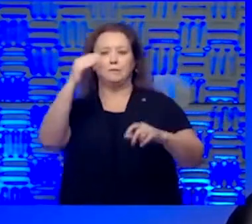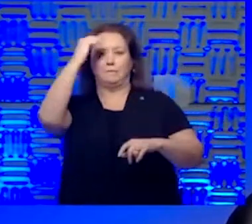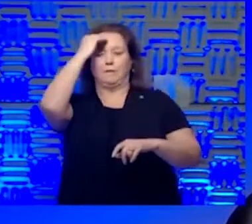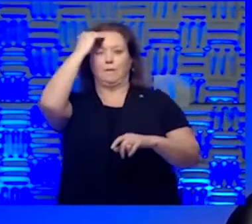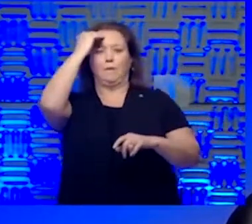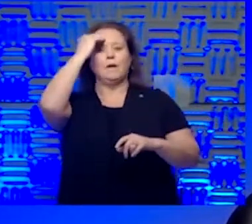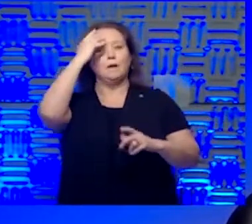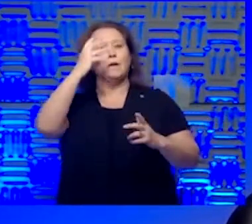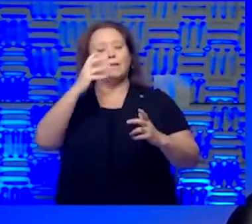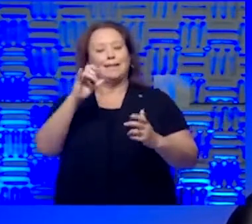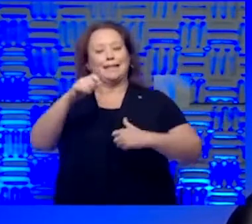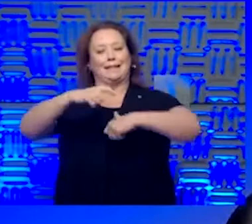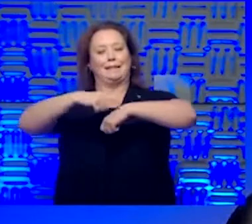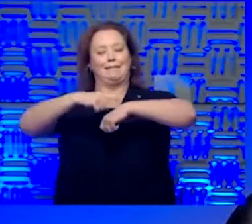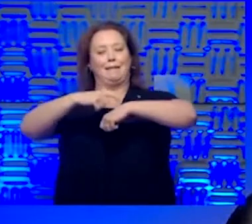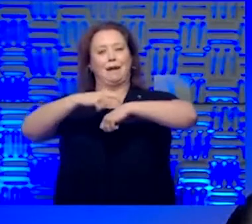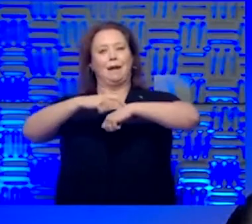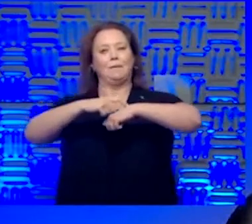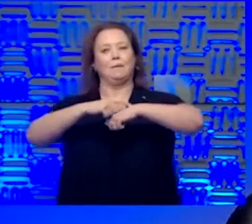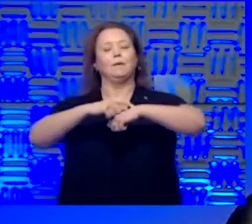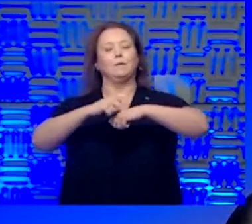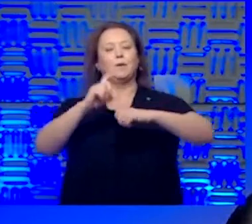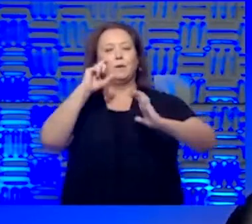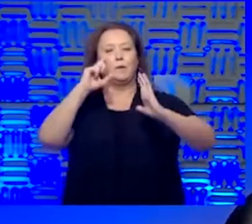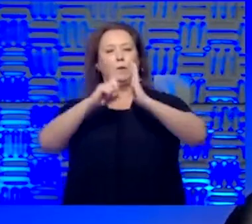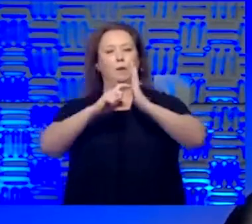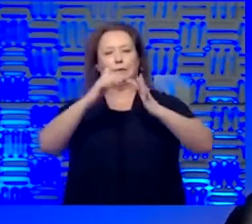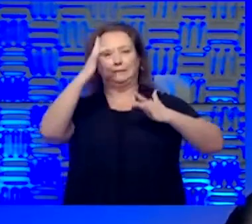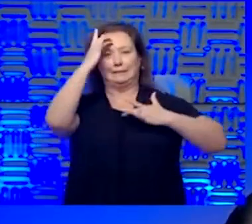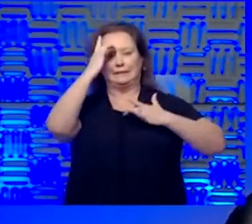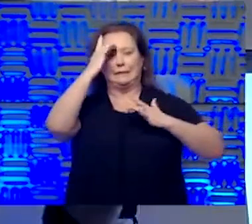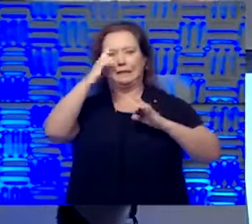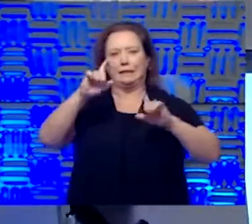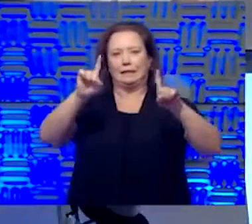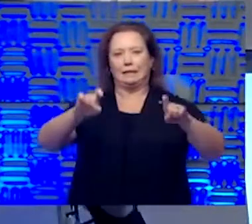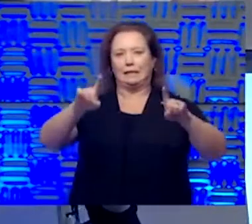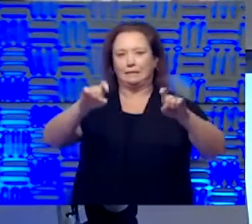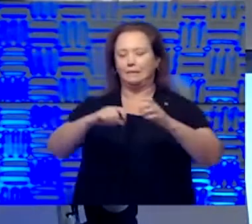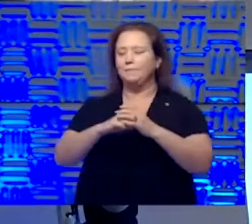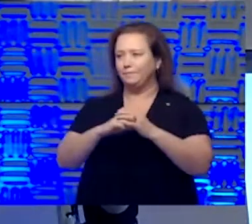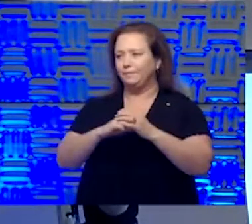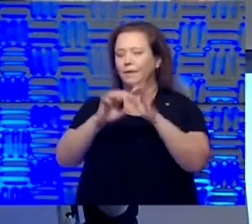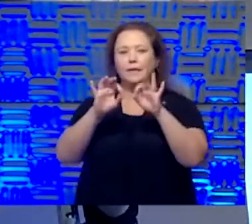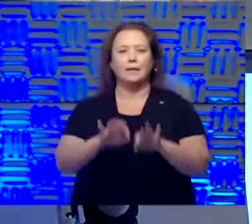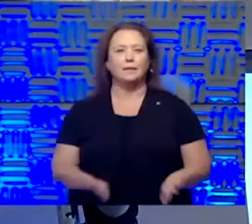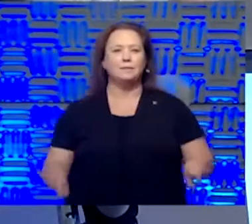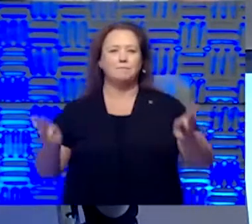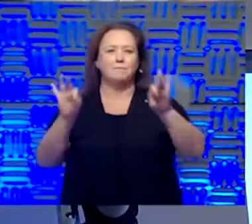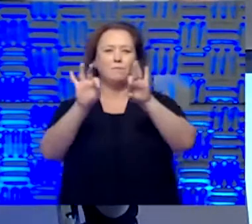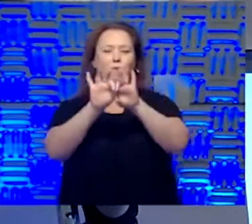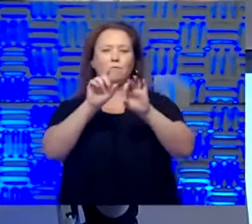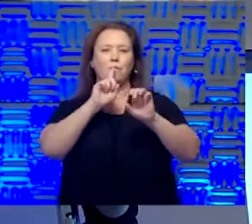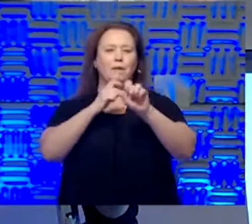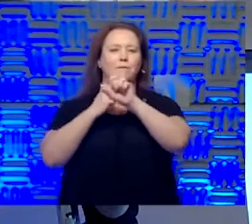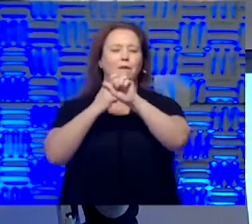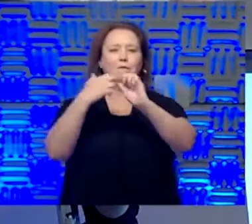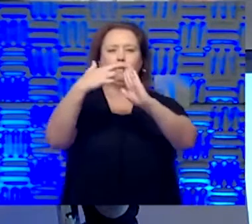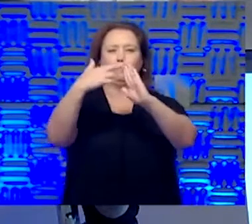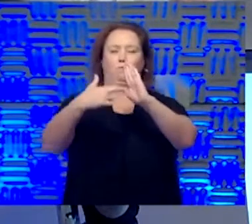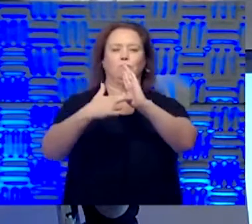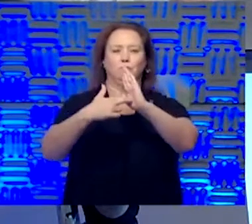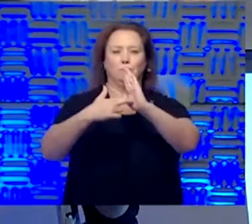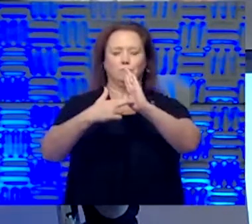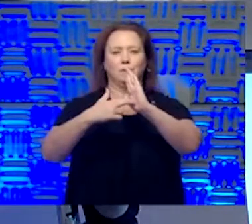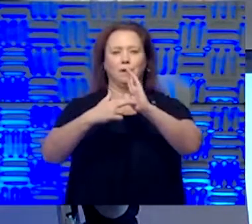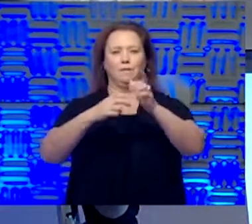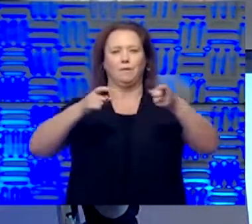we should be entering into that time now where people might be having symptoms and getting tested. It's still so important to follow the pillars of infection control as people go back out